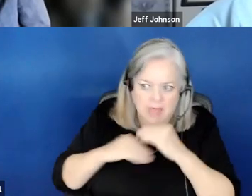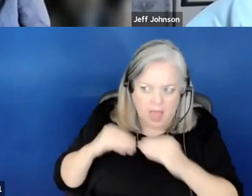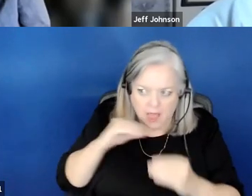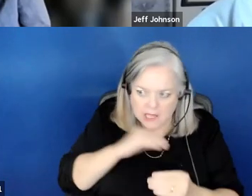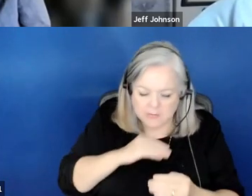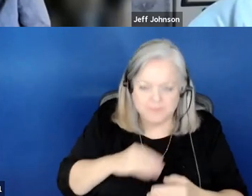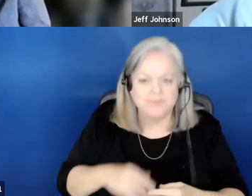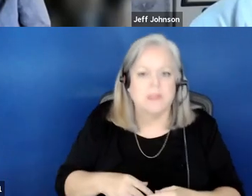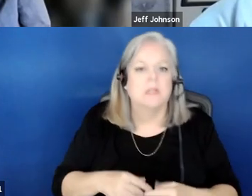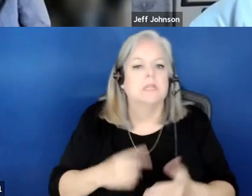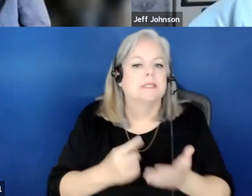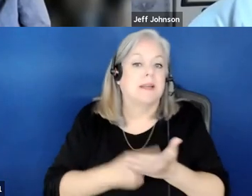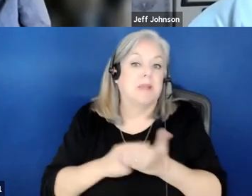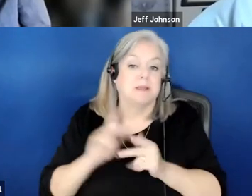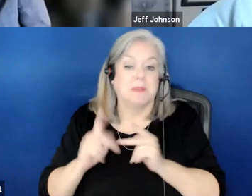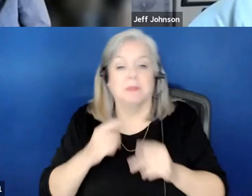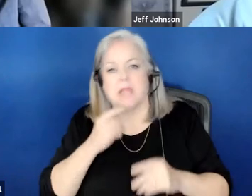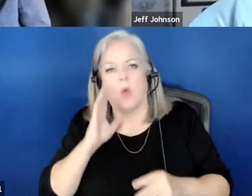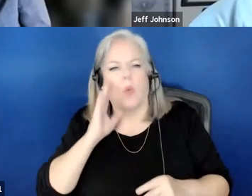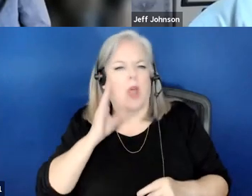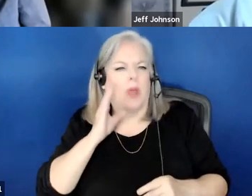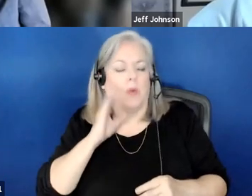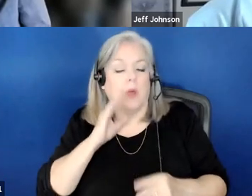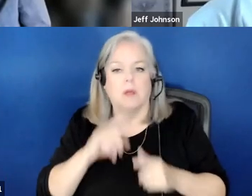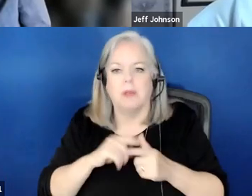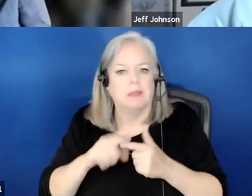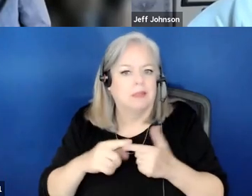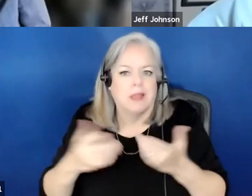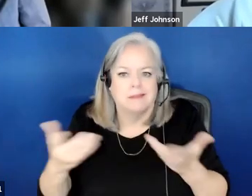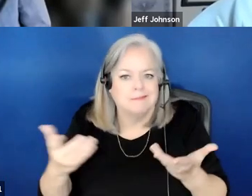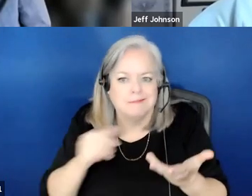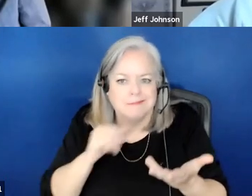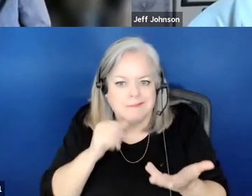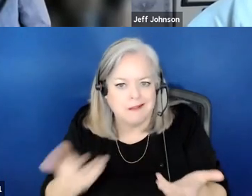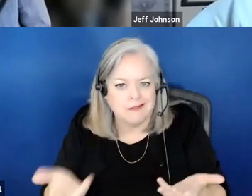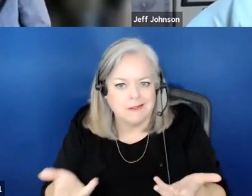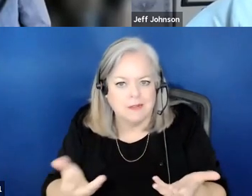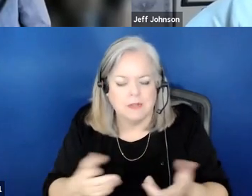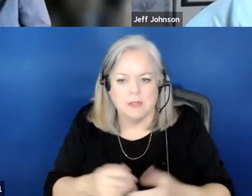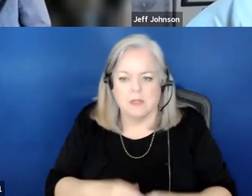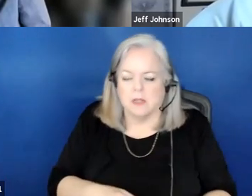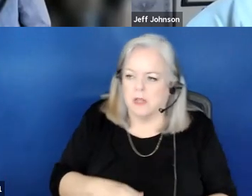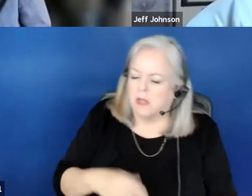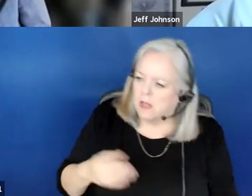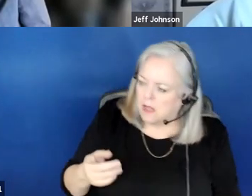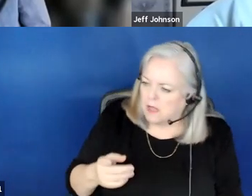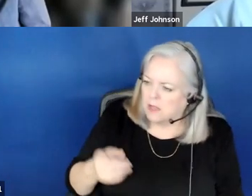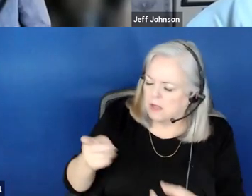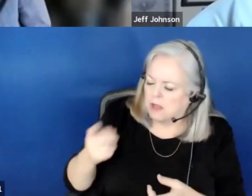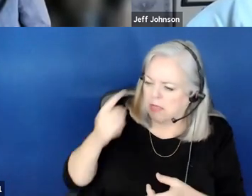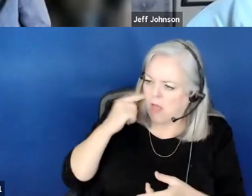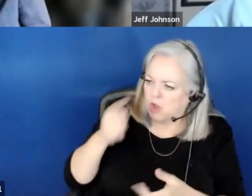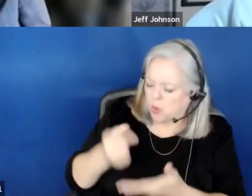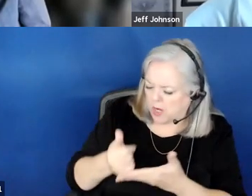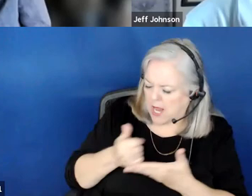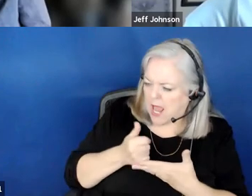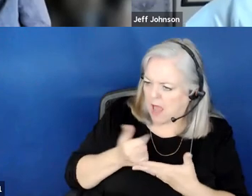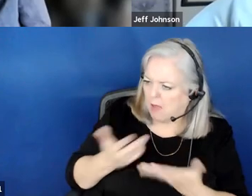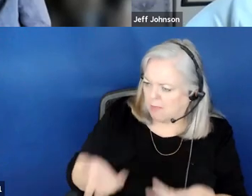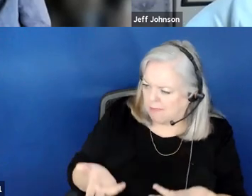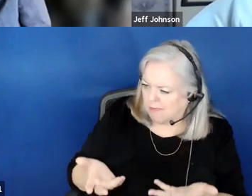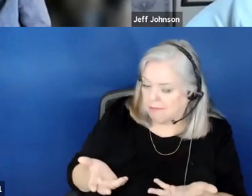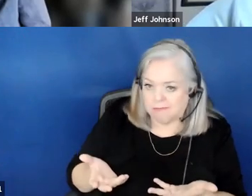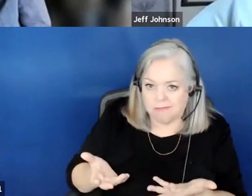know people say they're going to do something then they don't do it and then you go back and say you know I thought such and such said he was going to help me with this and